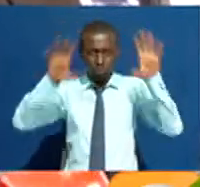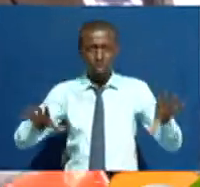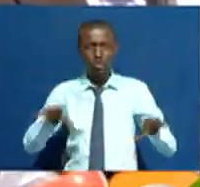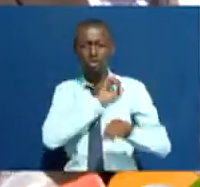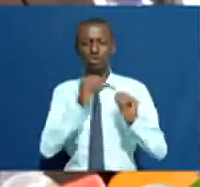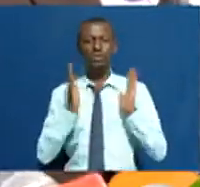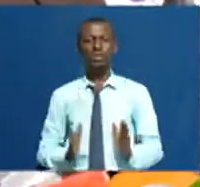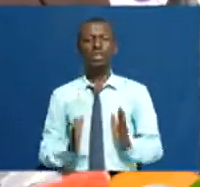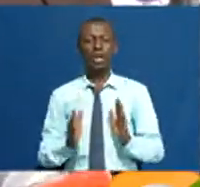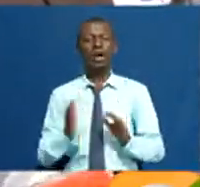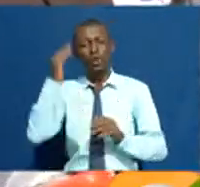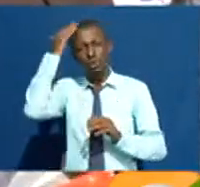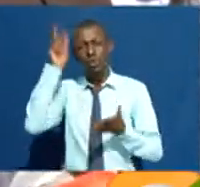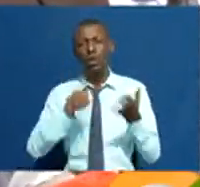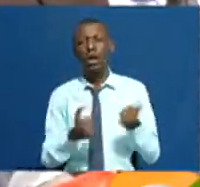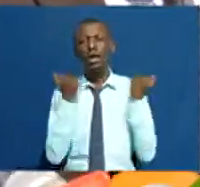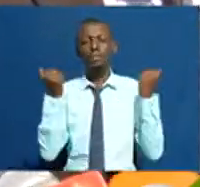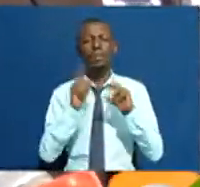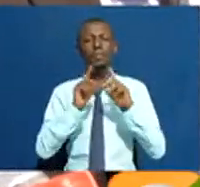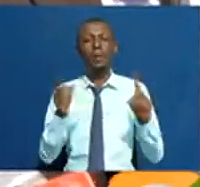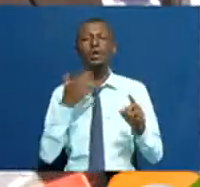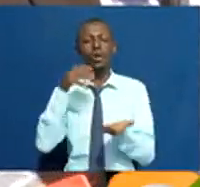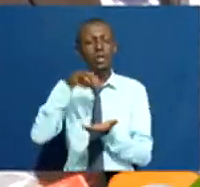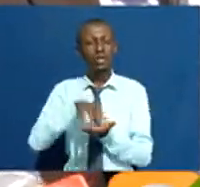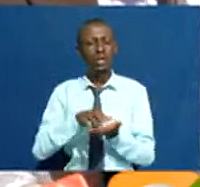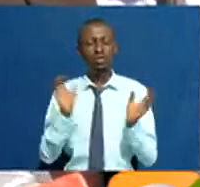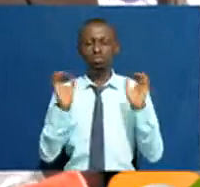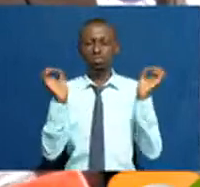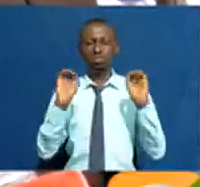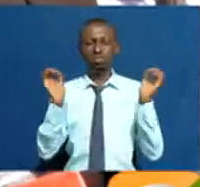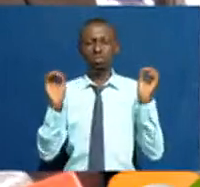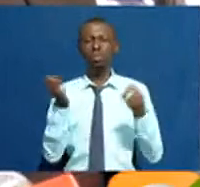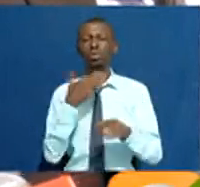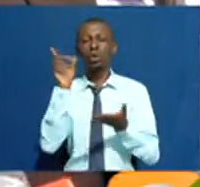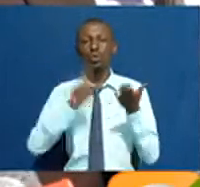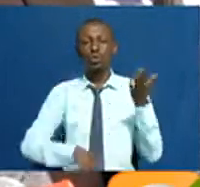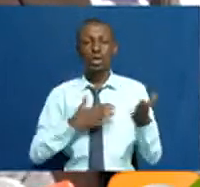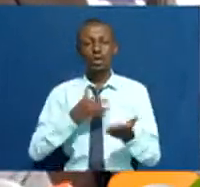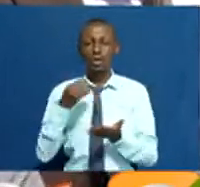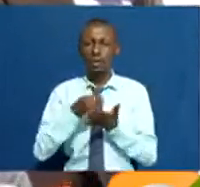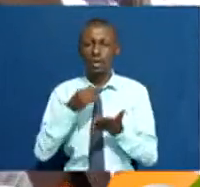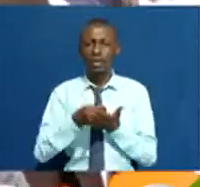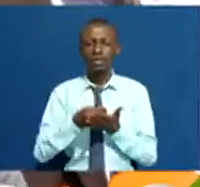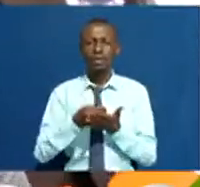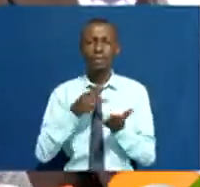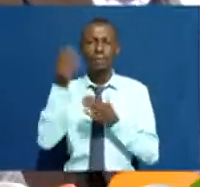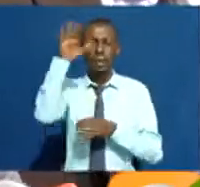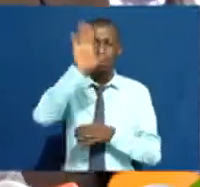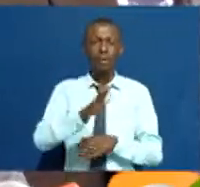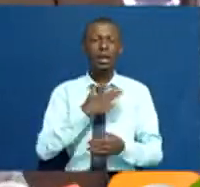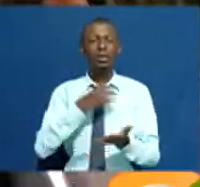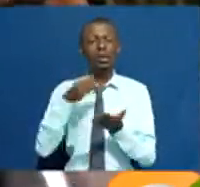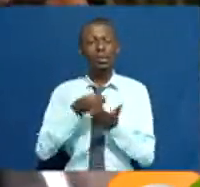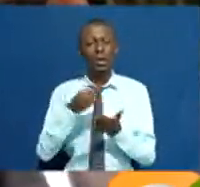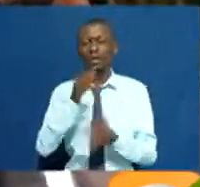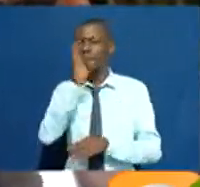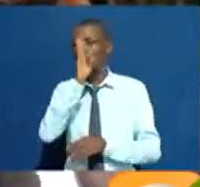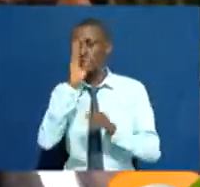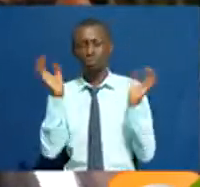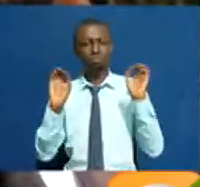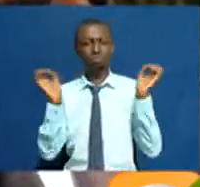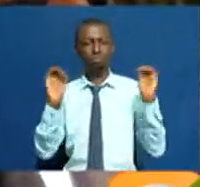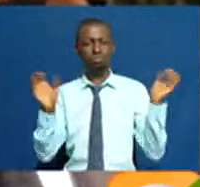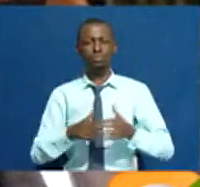tunajua vile ilifanyika. Lakini sisi hatutaki kesi. Sisi tunataka pesa zetu. Murudisha pesa zetu, atuwaombi.